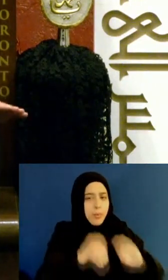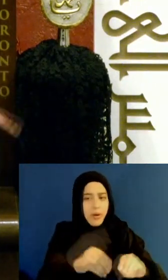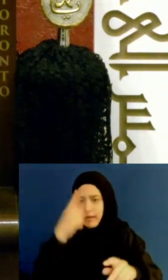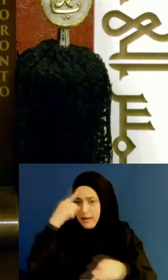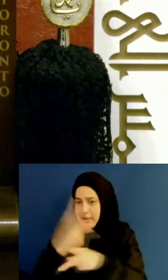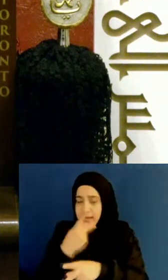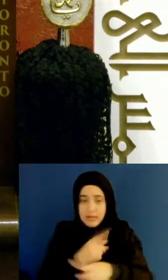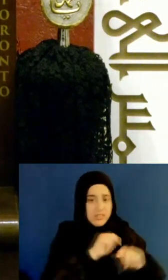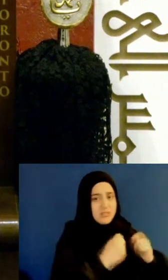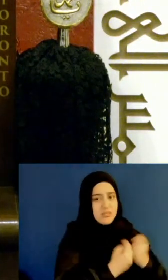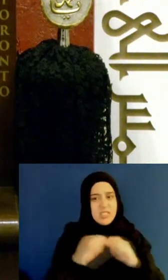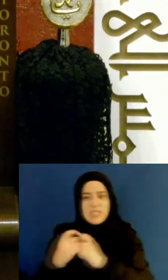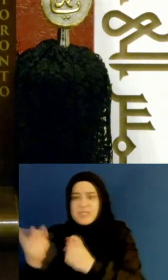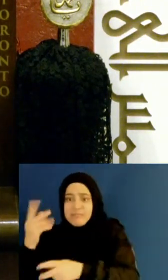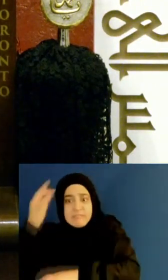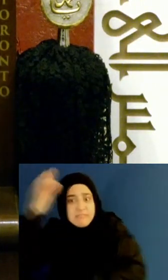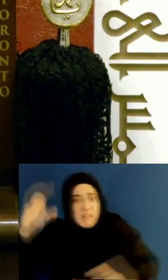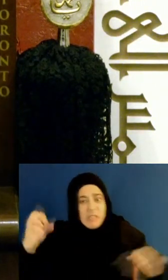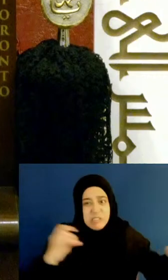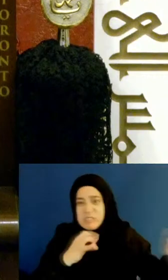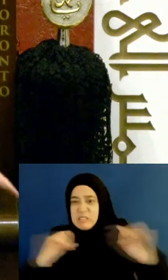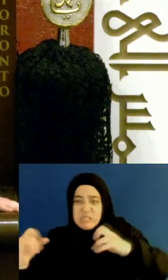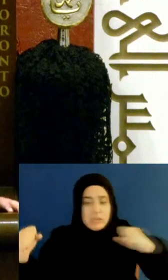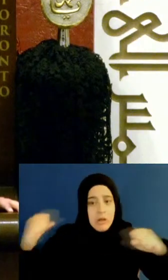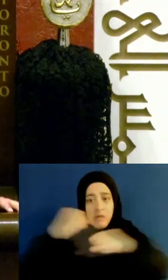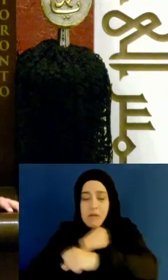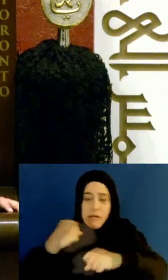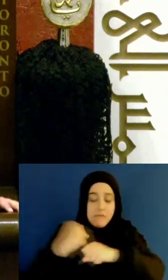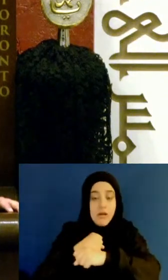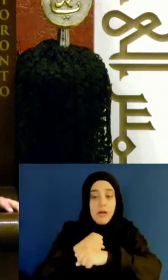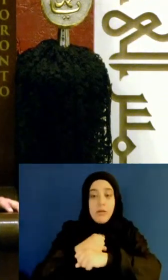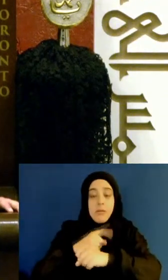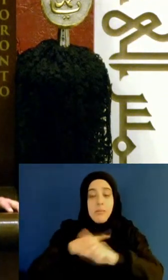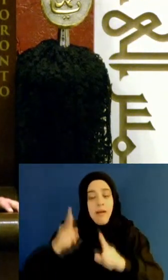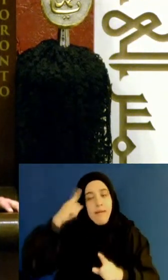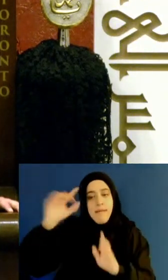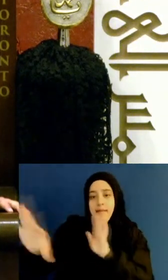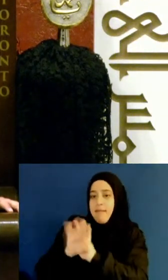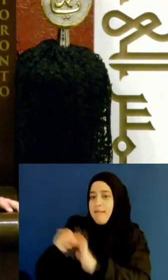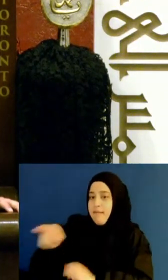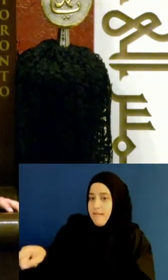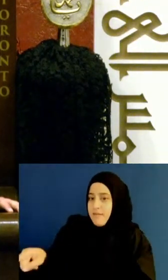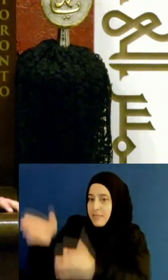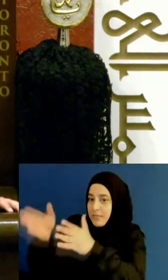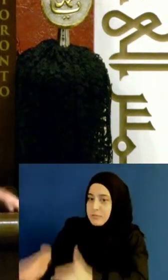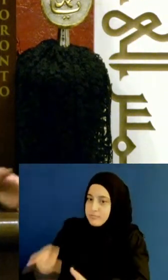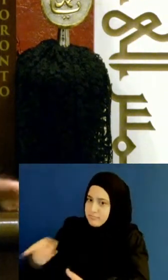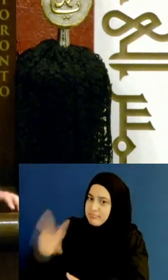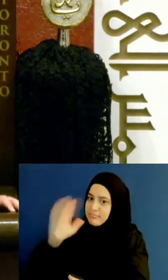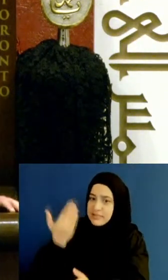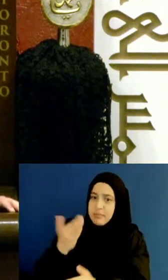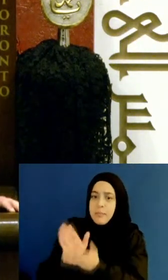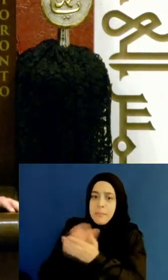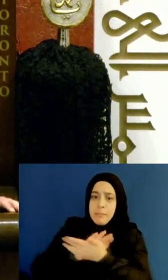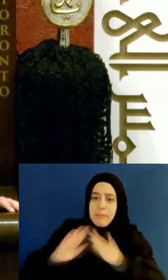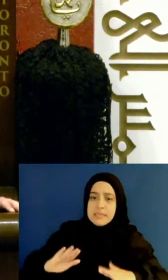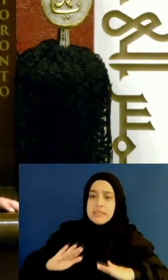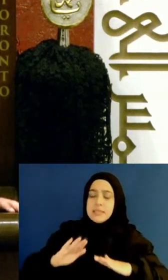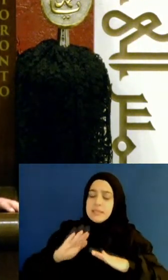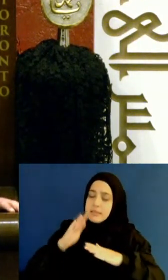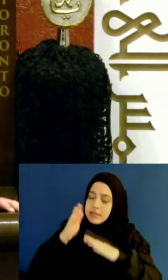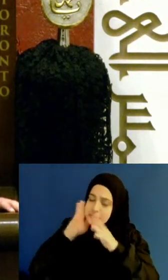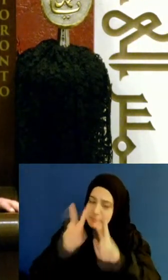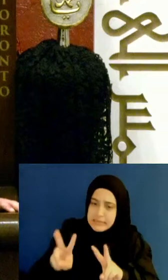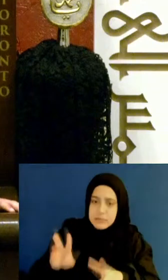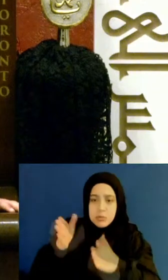area where people didn't understand the meaning of peace. All of this before Risala. They had no doubt in his